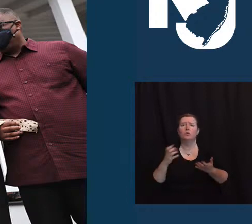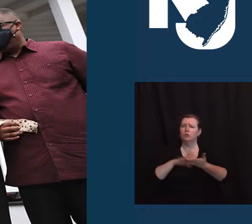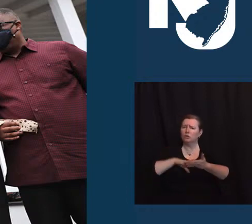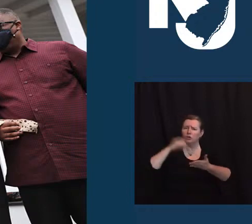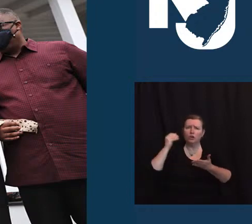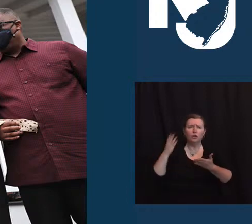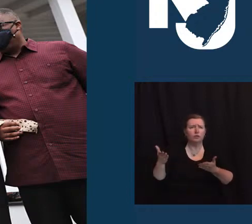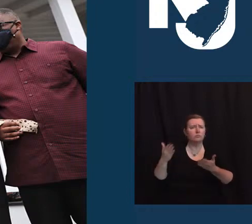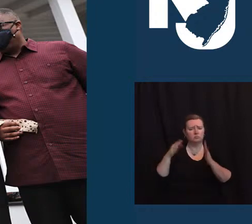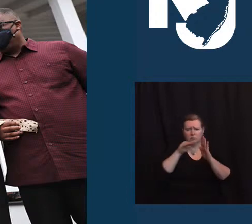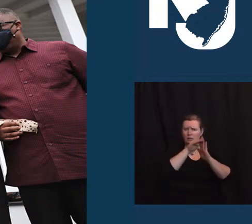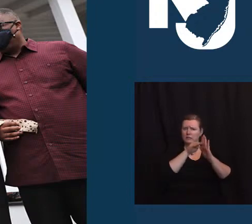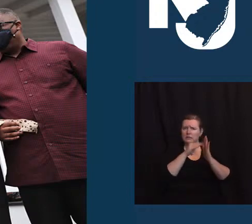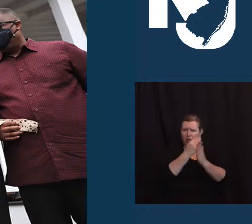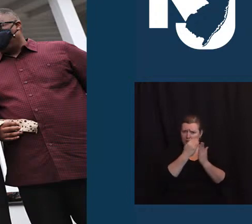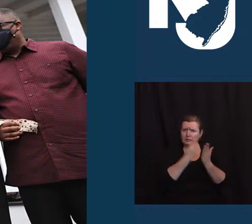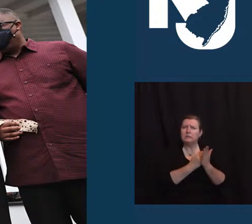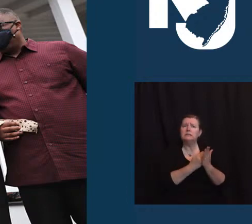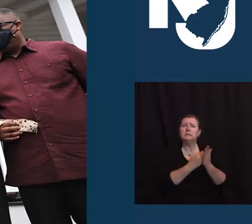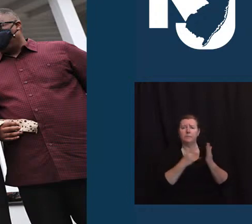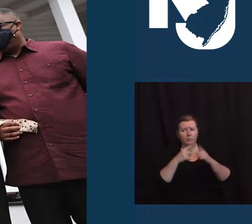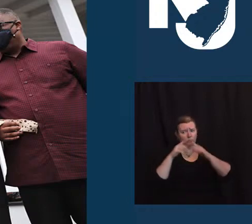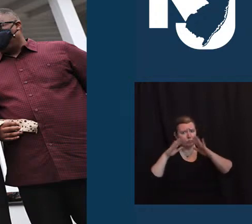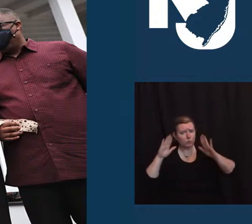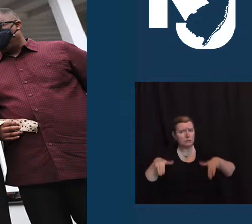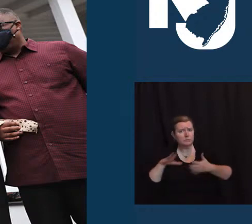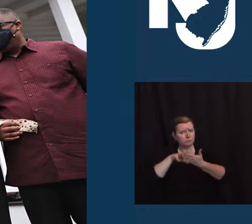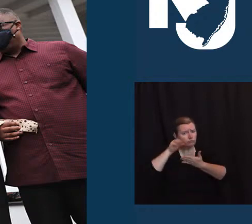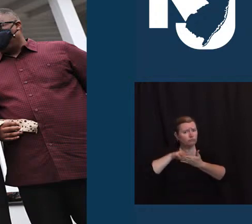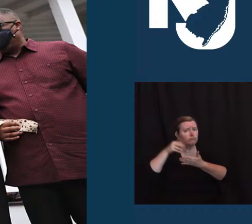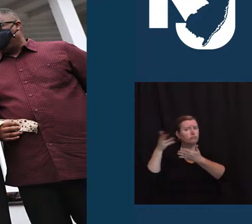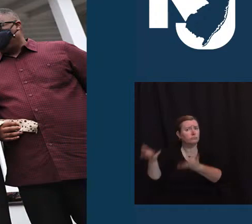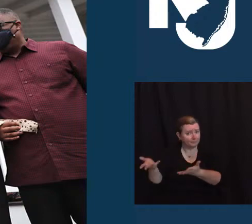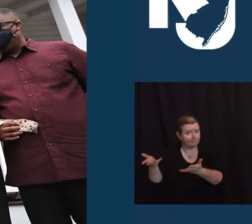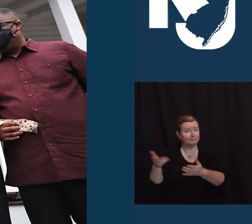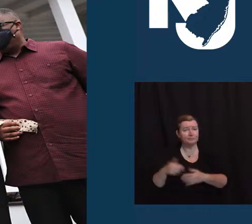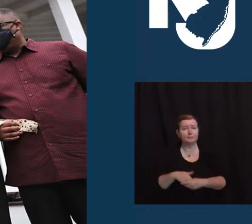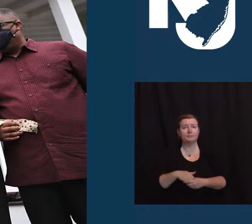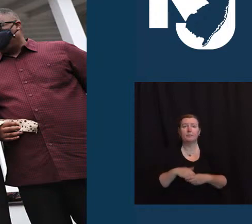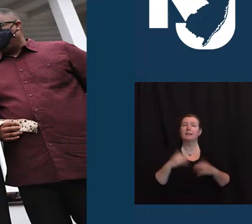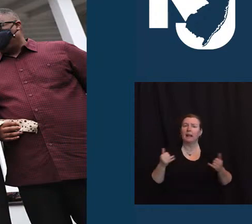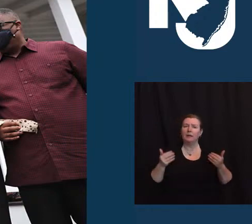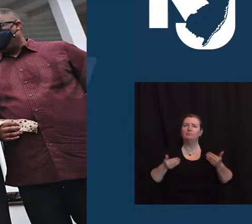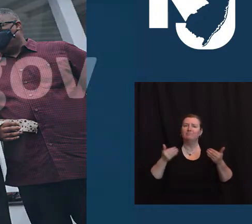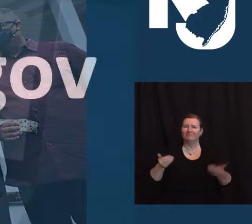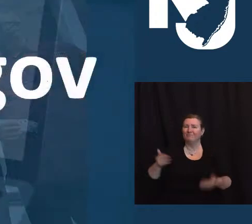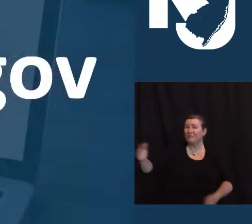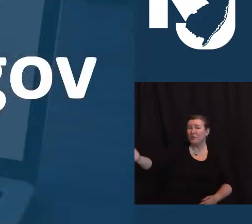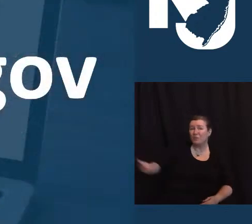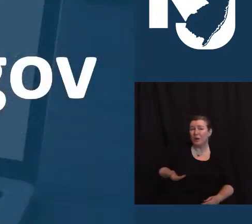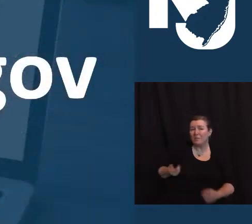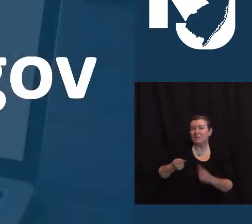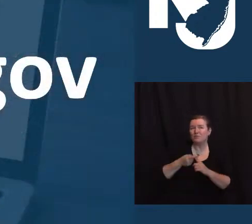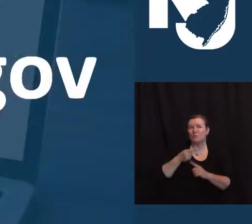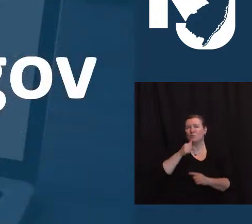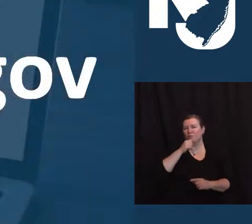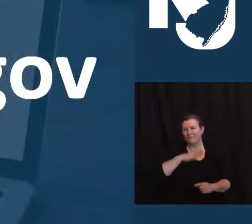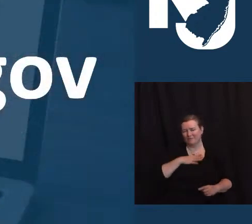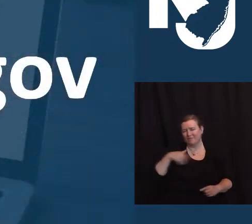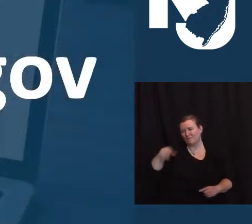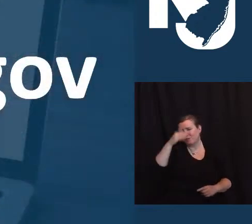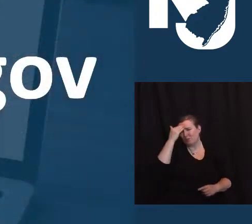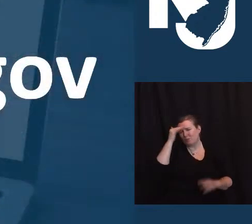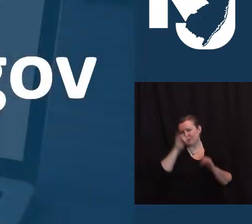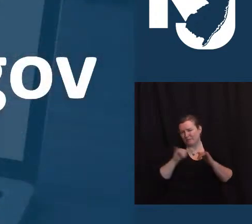the Harriet Tubman Museum can teach us. And with all of that out of the way, please help me welcome the woman who needs no introduction, the